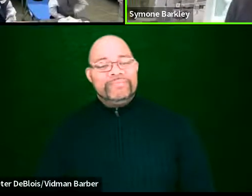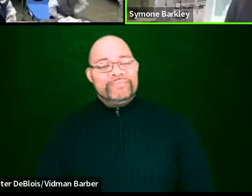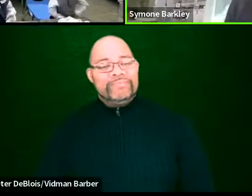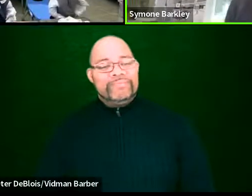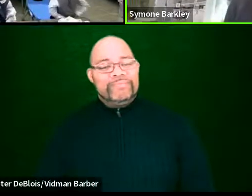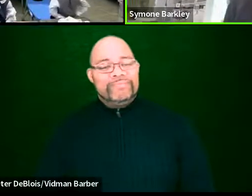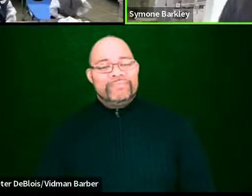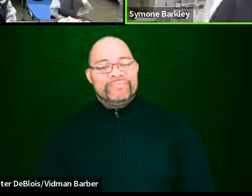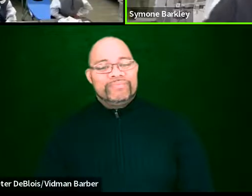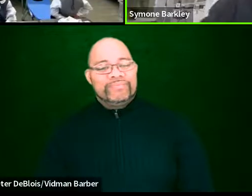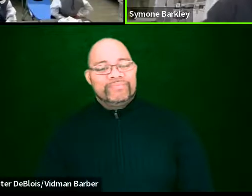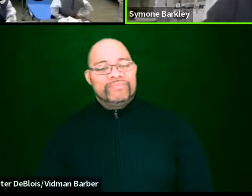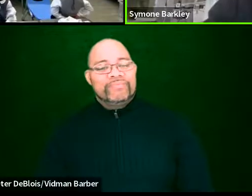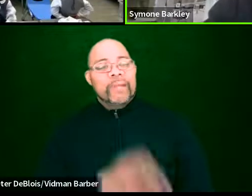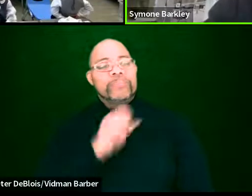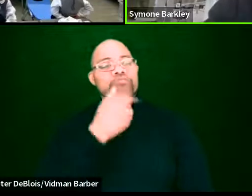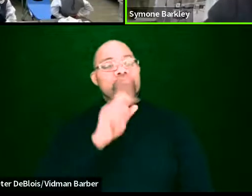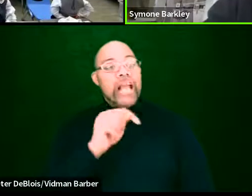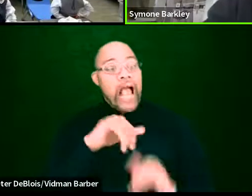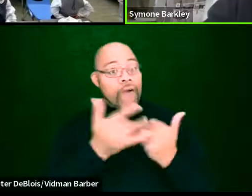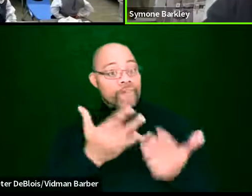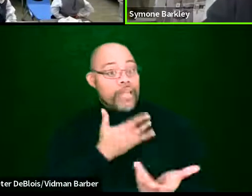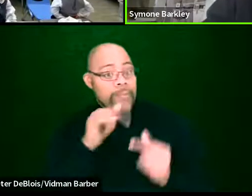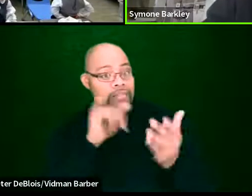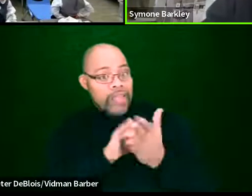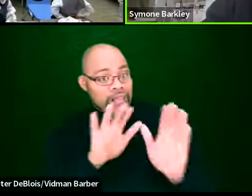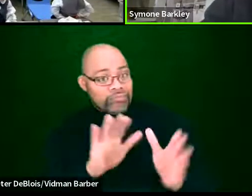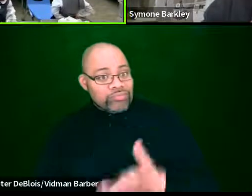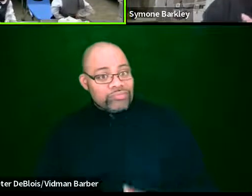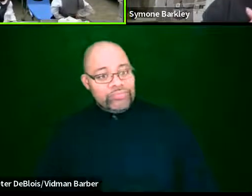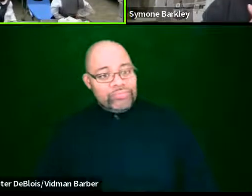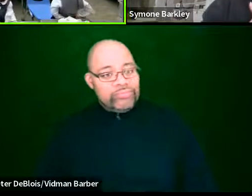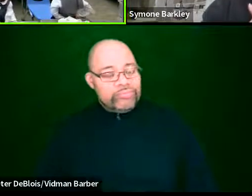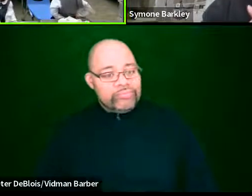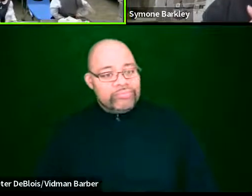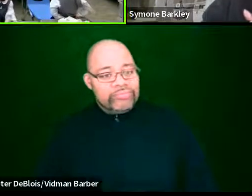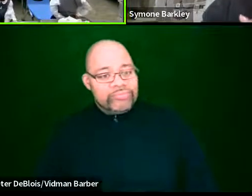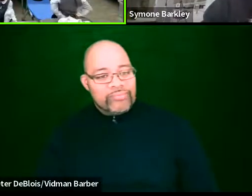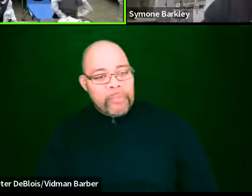Oh my gosh. Miss Grant, how are y'all feeling about it?